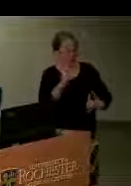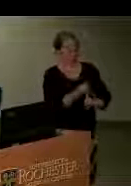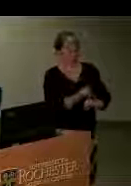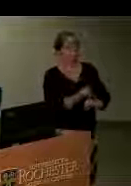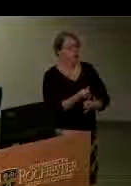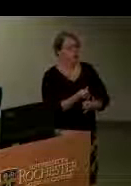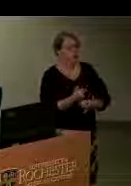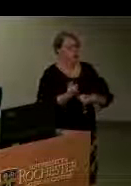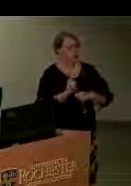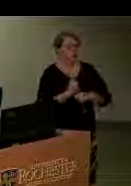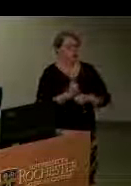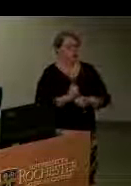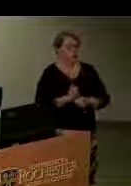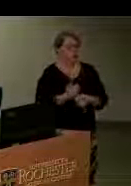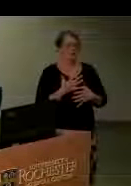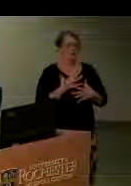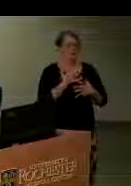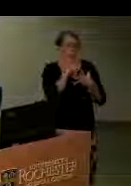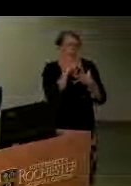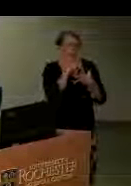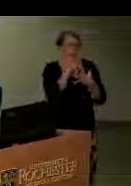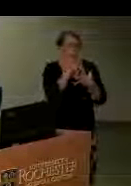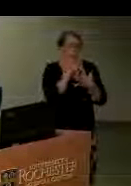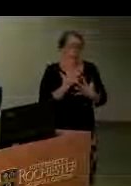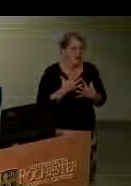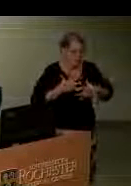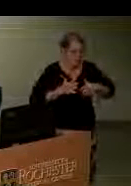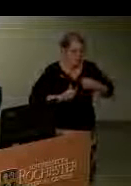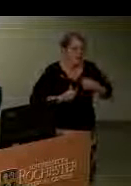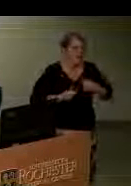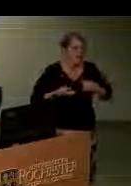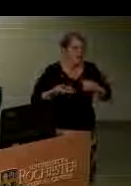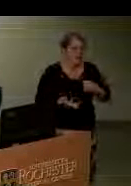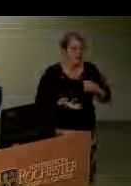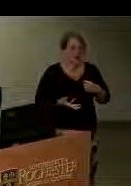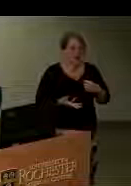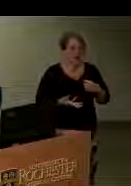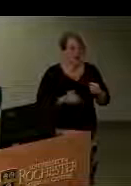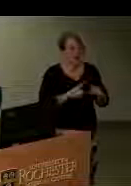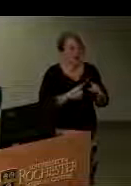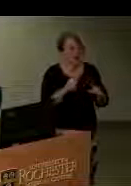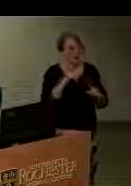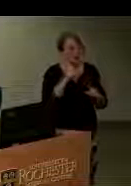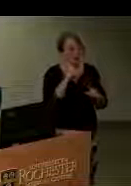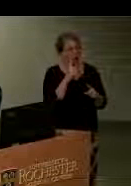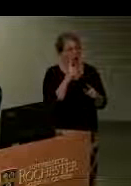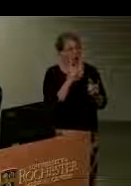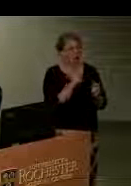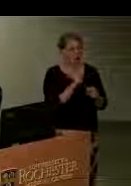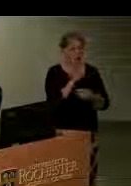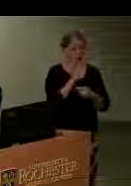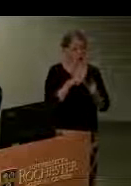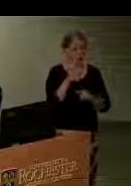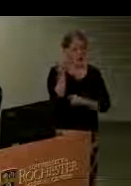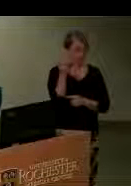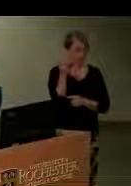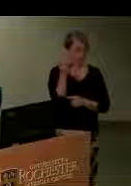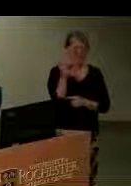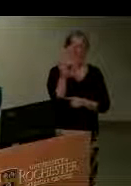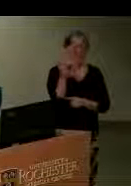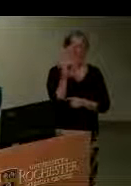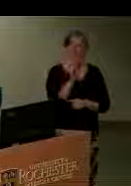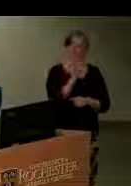it made him so sad to be there and write about what he thought was going to be what he spoke about. He spoke